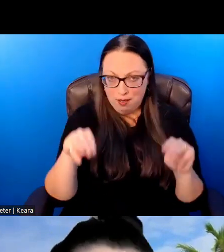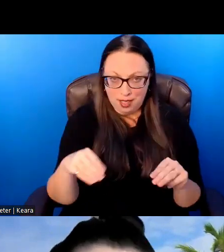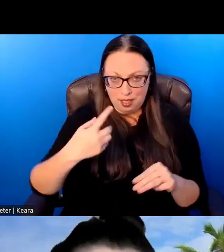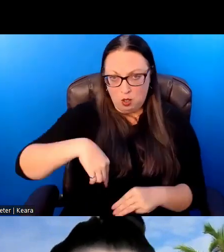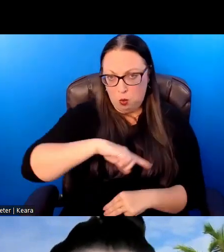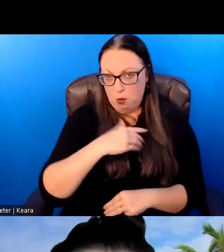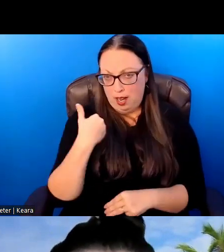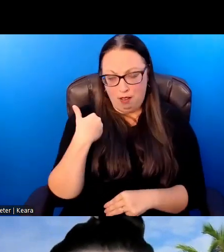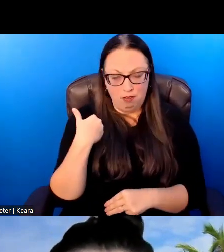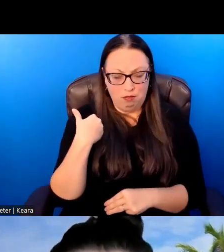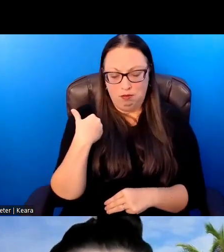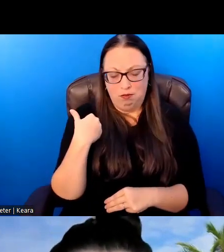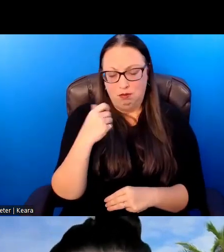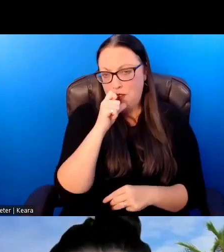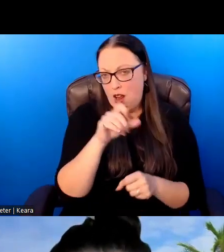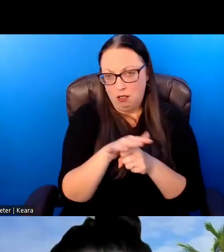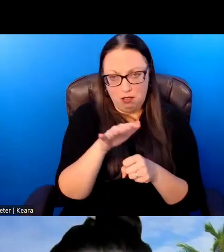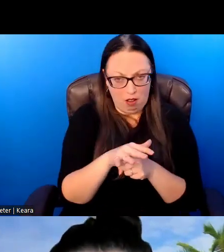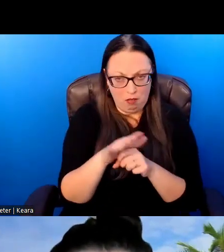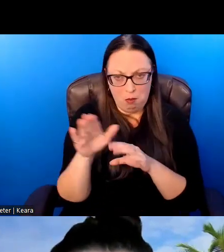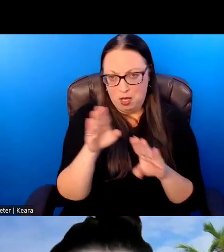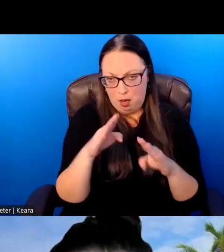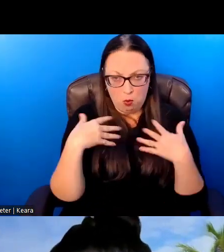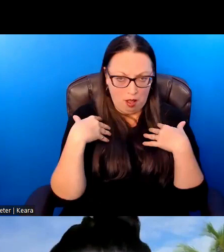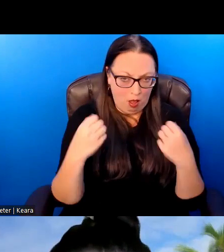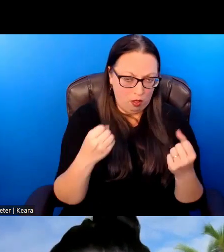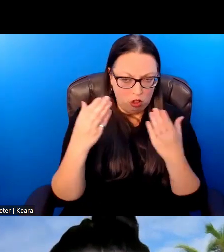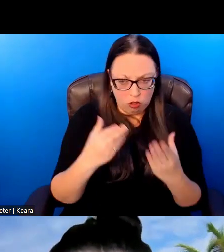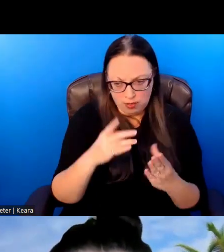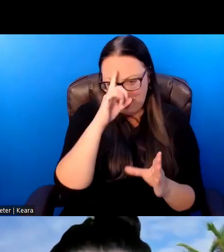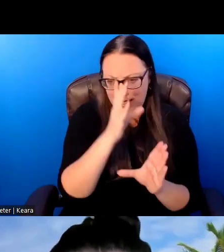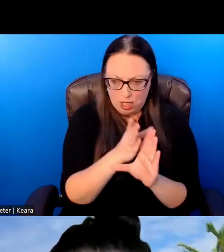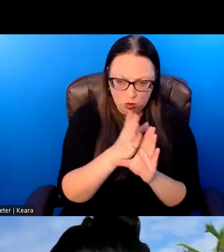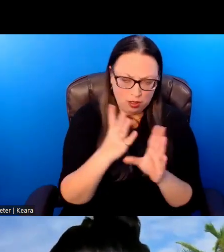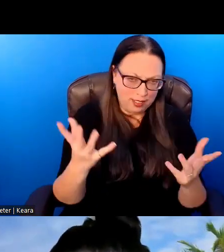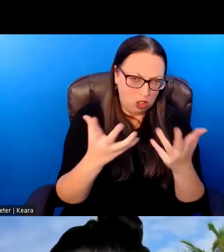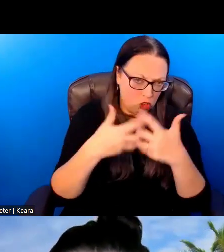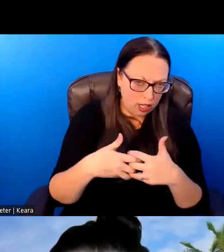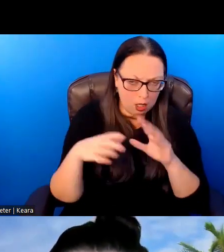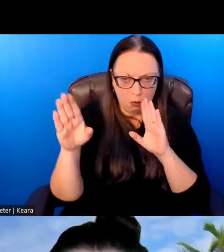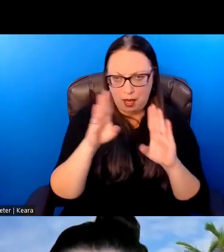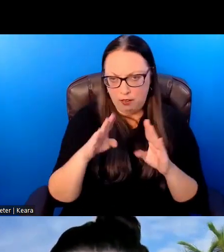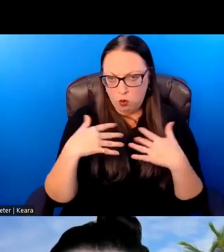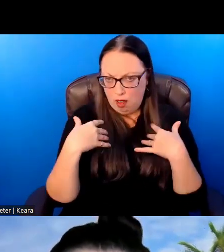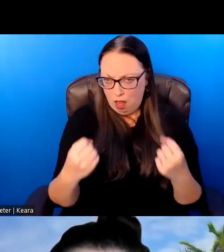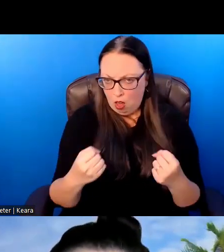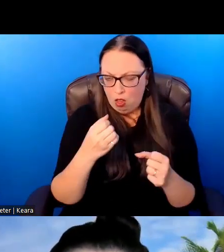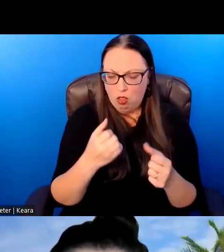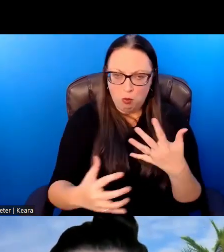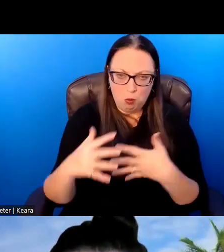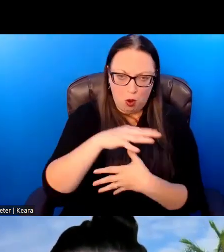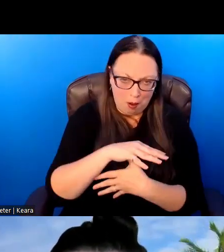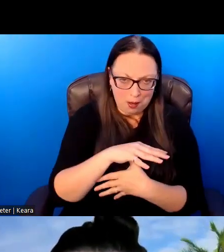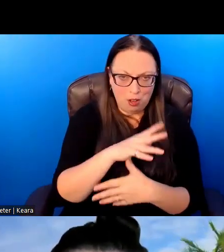of behavioral health services. Lack of psychiatrics, integrative behavioral health into primary care, and then alcohol as a